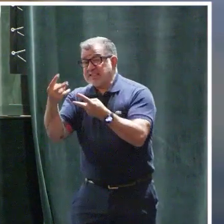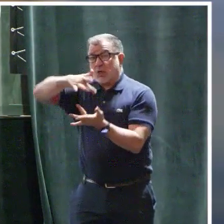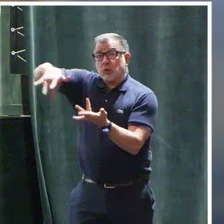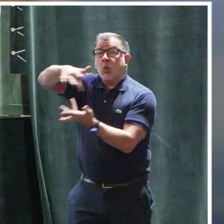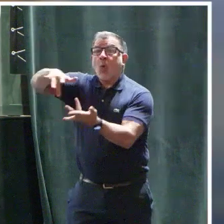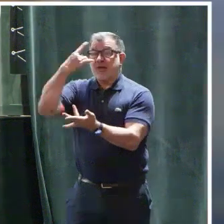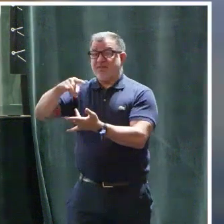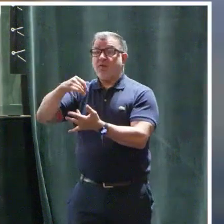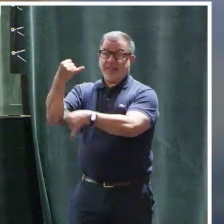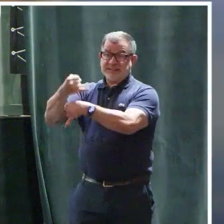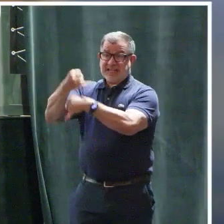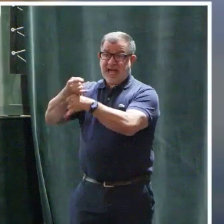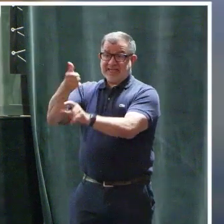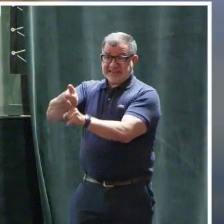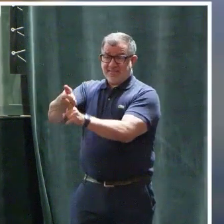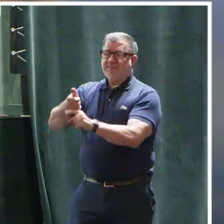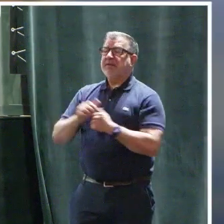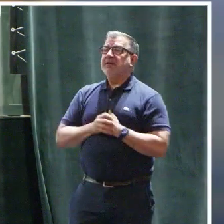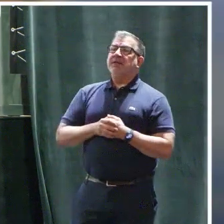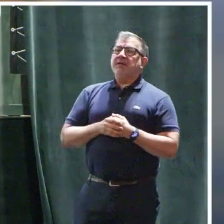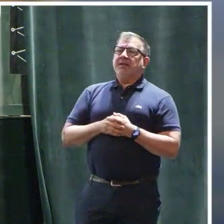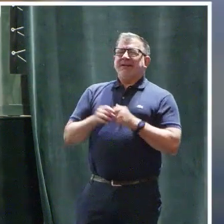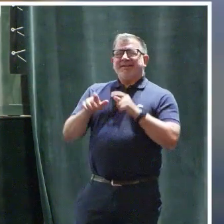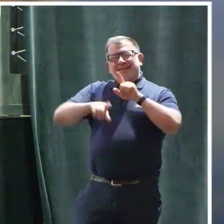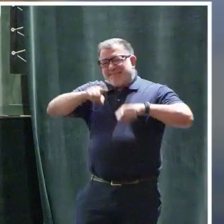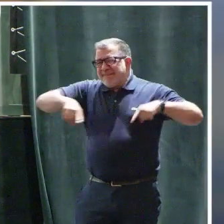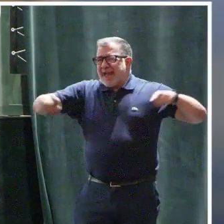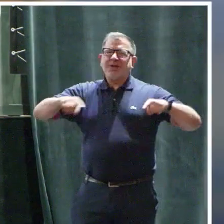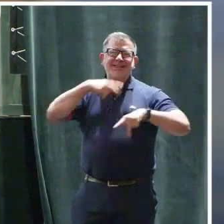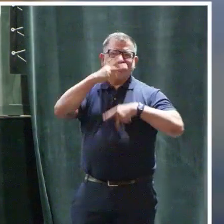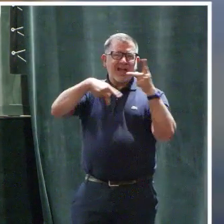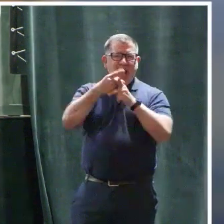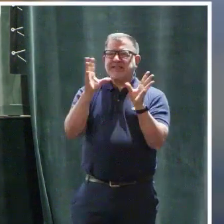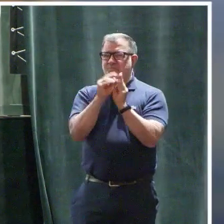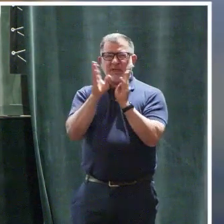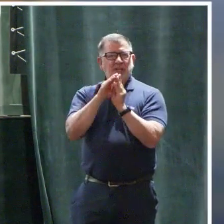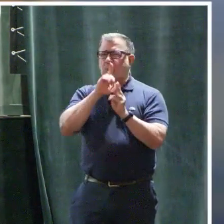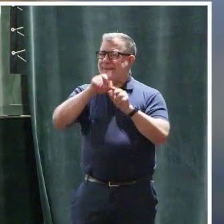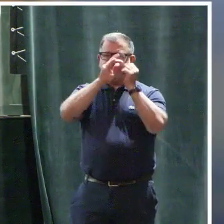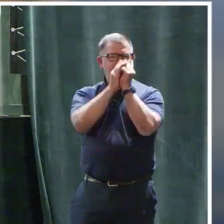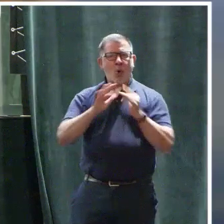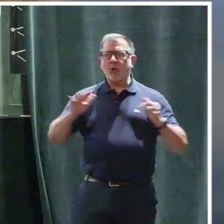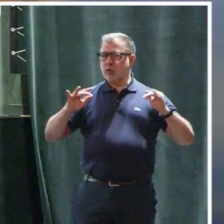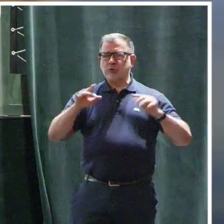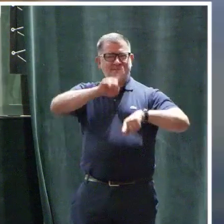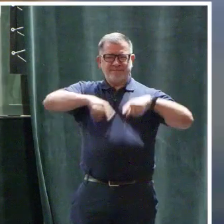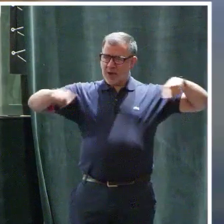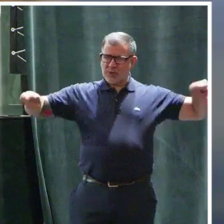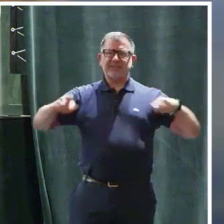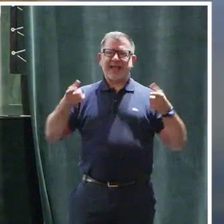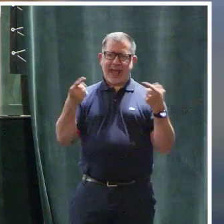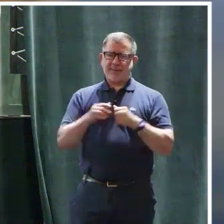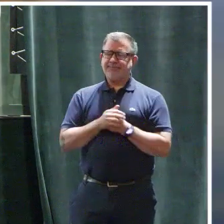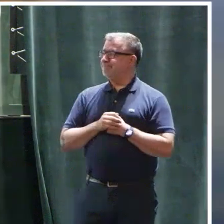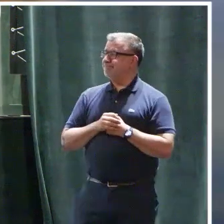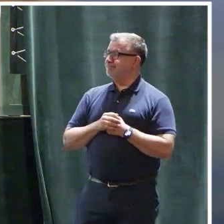broad variety of types of engagement, and we believe it's been a very robust program. And as